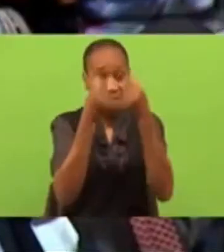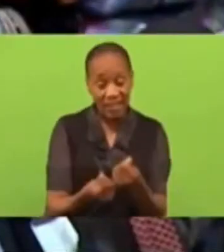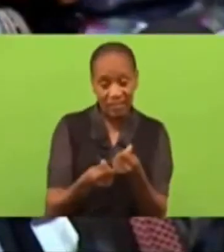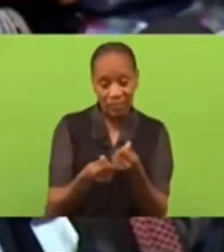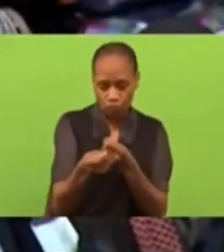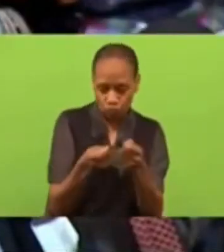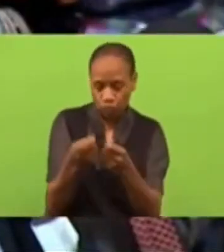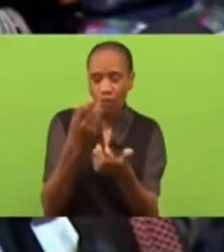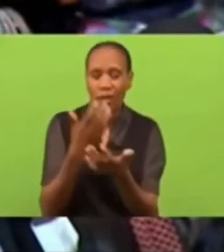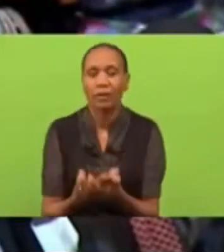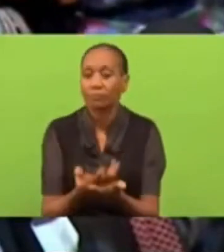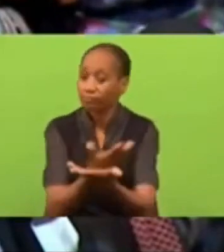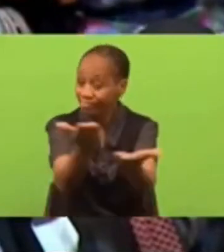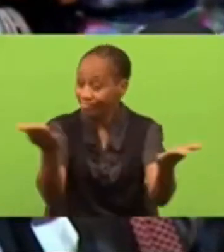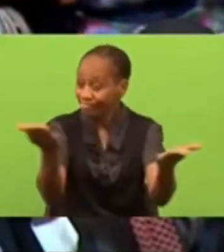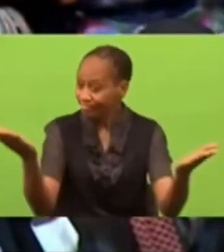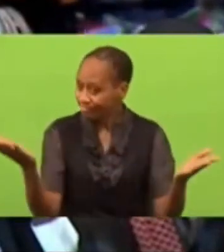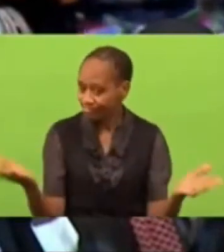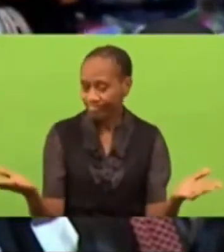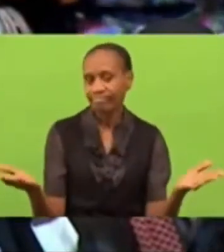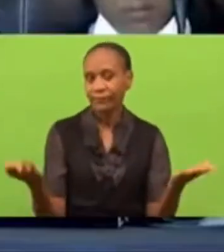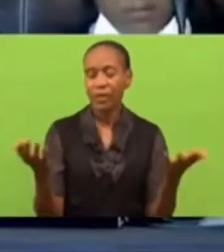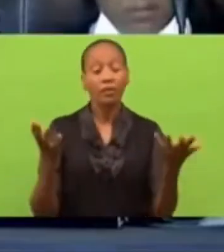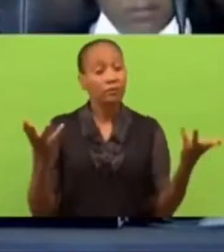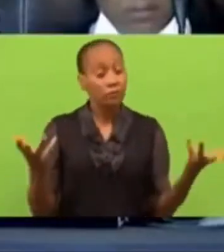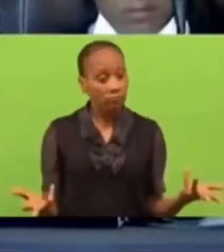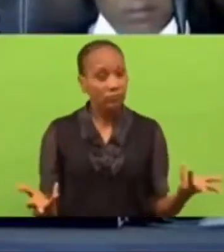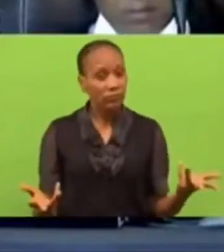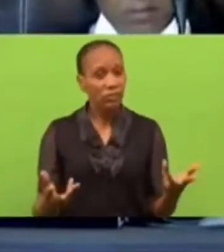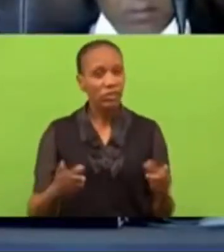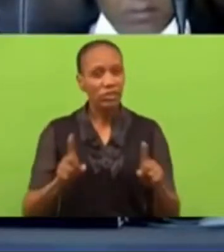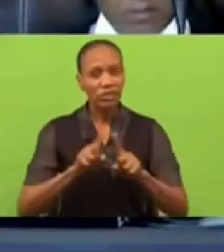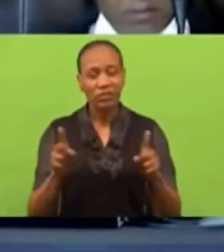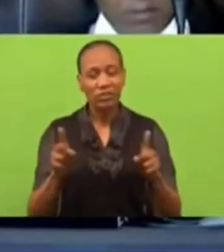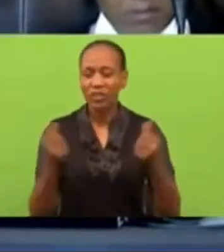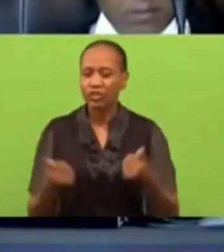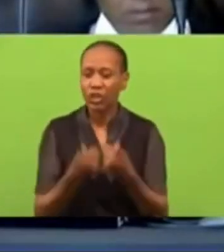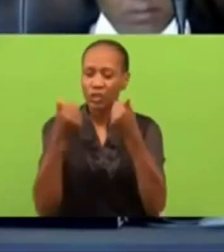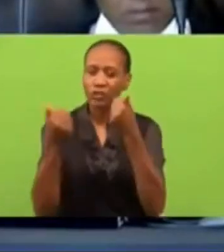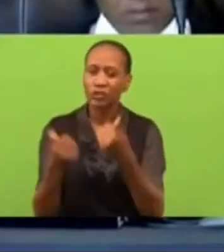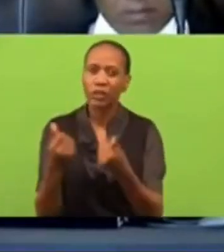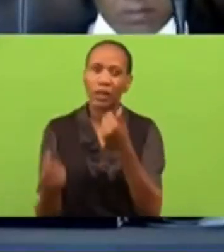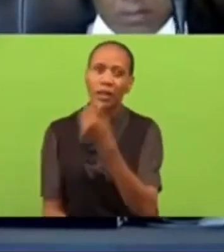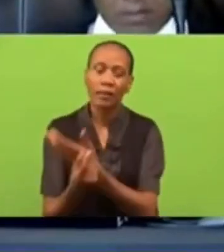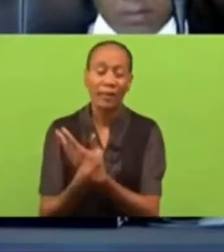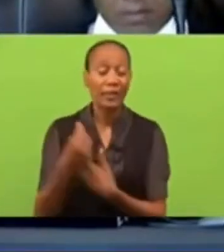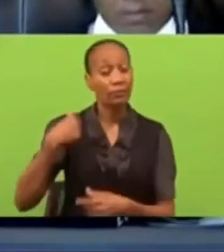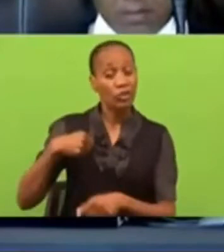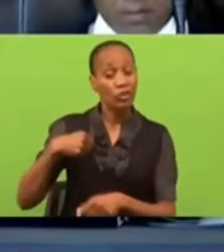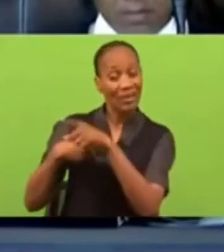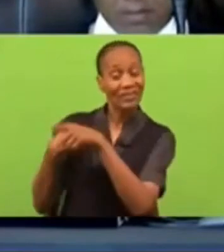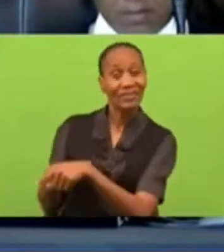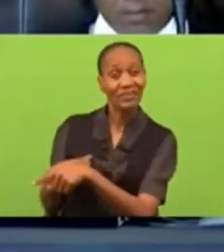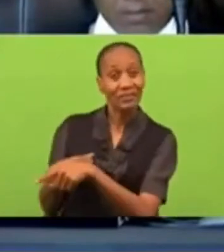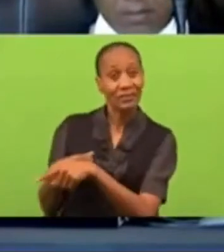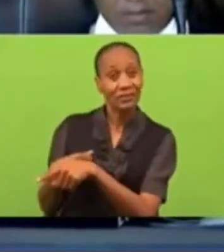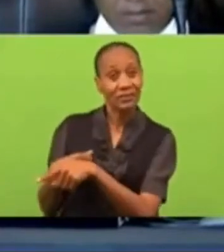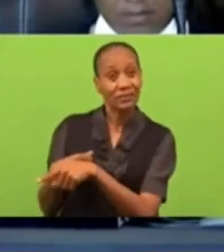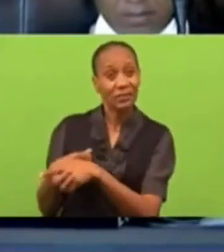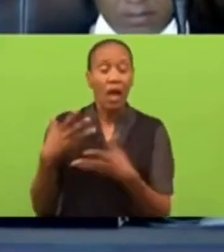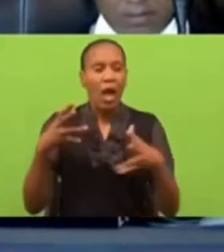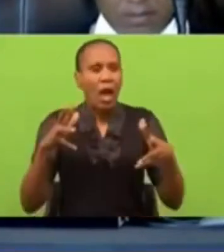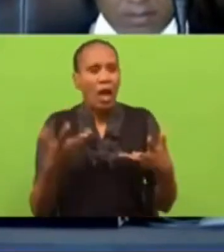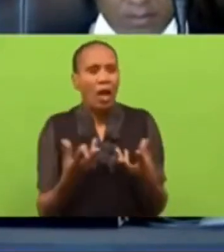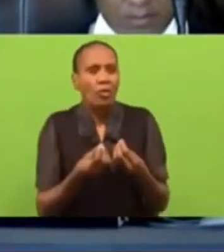Honored members, in the light of the difficult financial conditions faced by municipalities, addressing